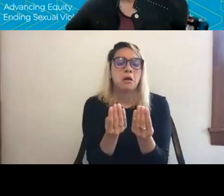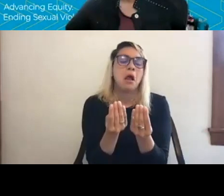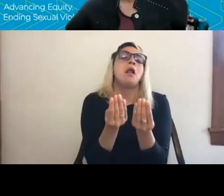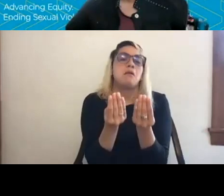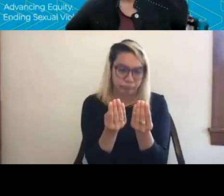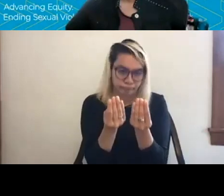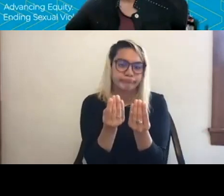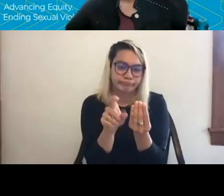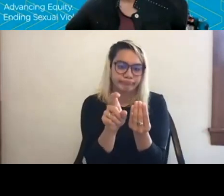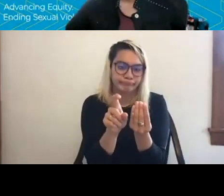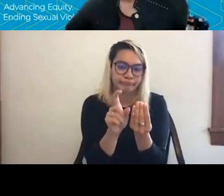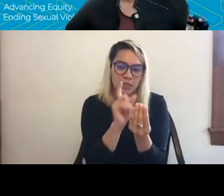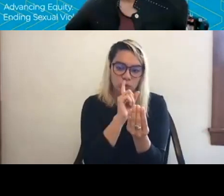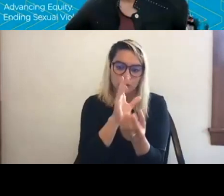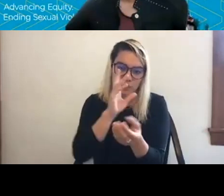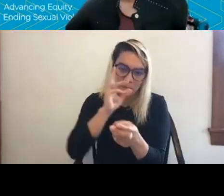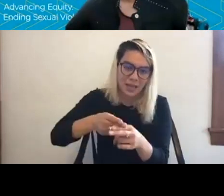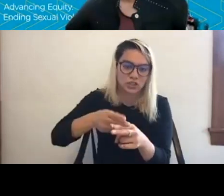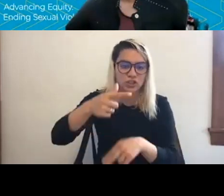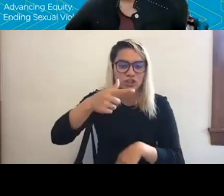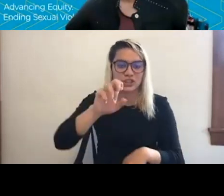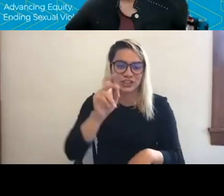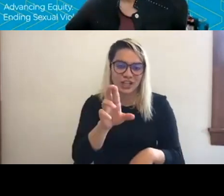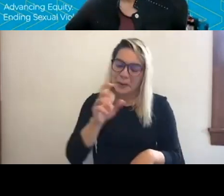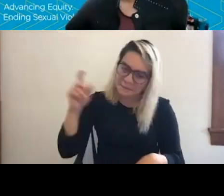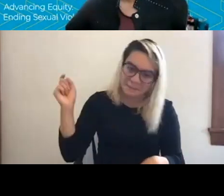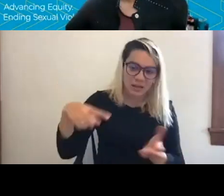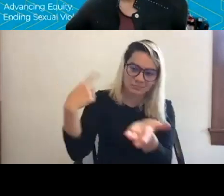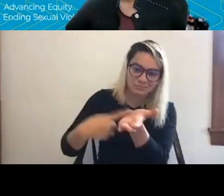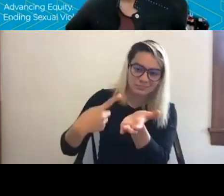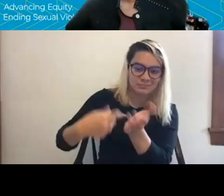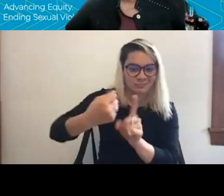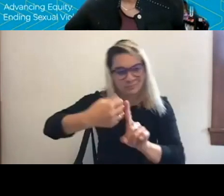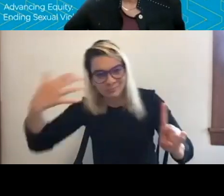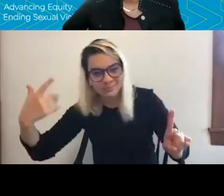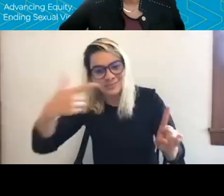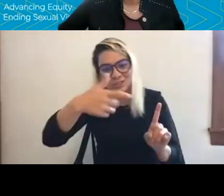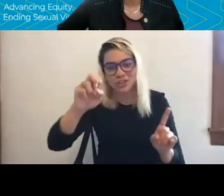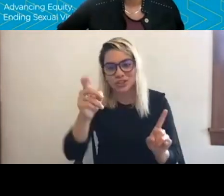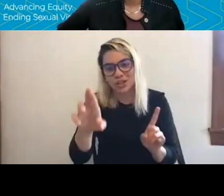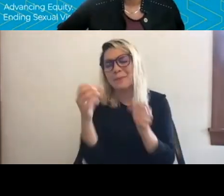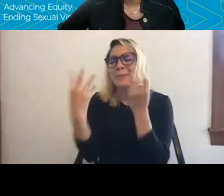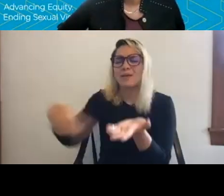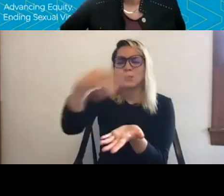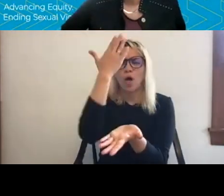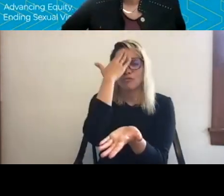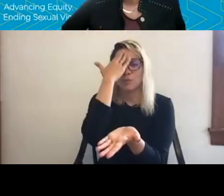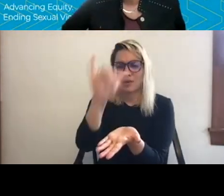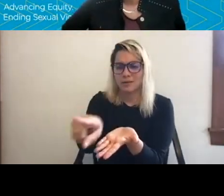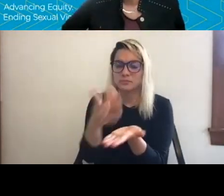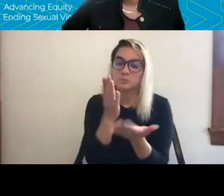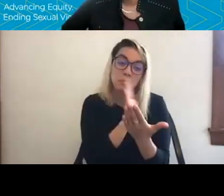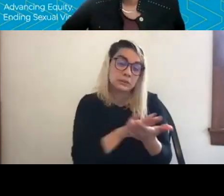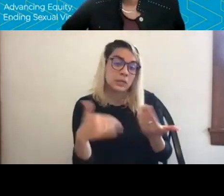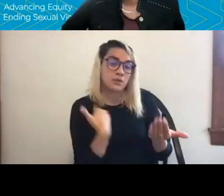about gender, which I'm sure many of you already knew that, but it's good to have the proof points, right? And we had already